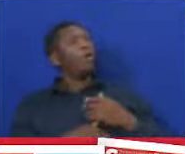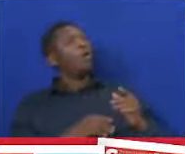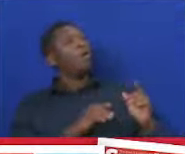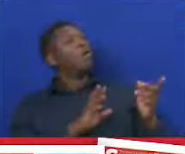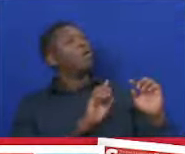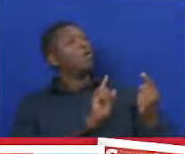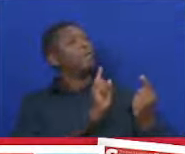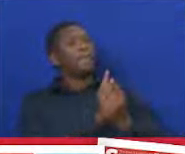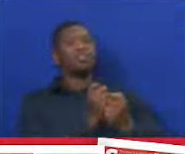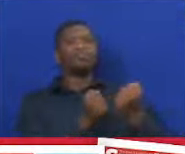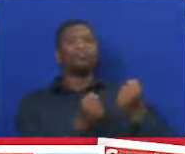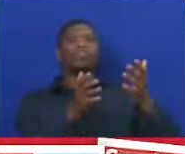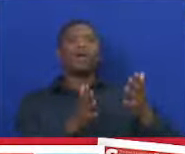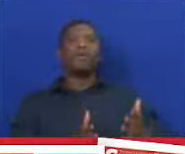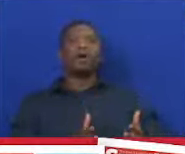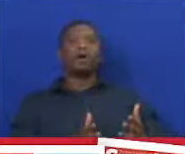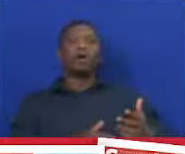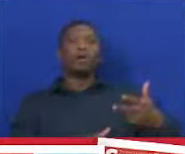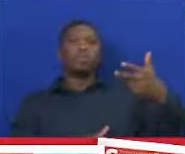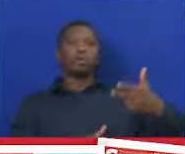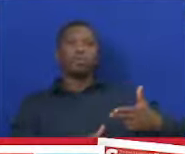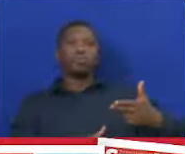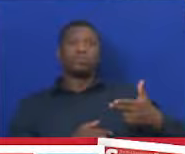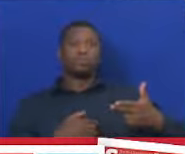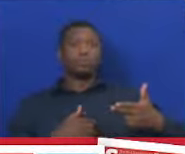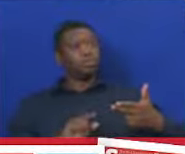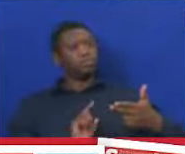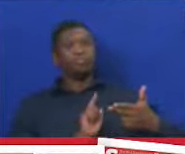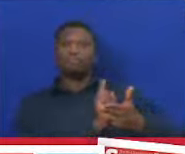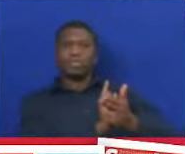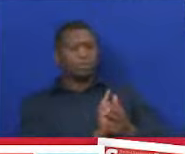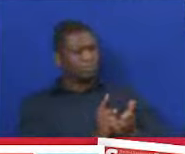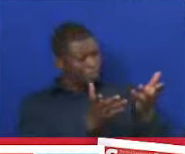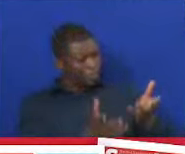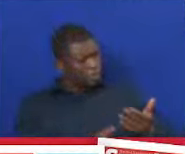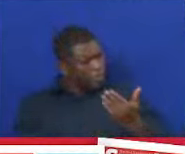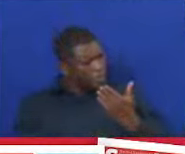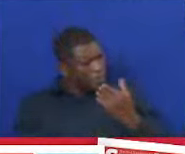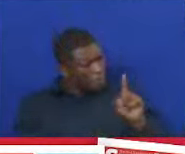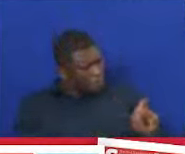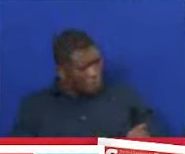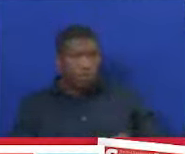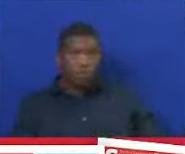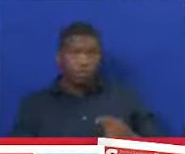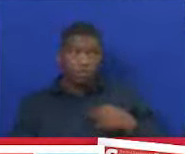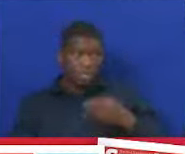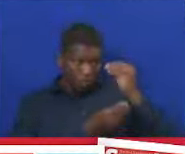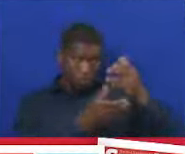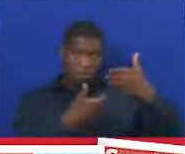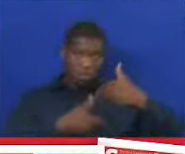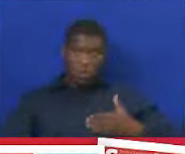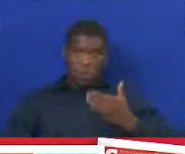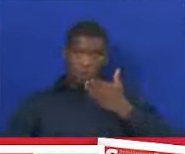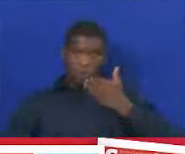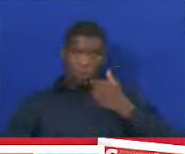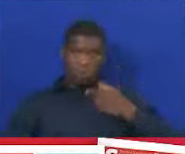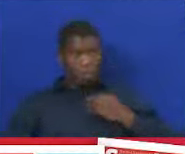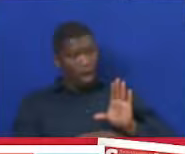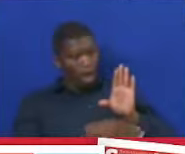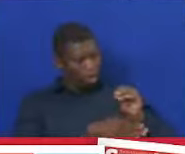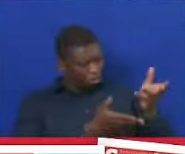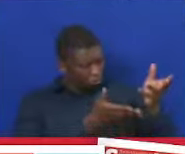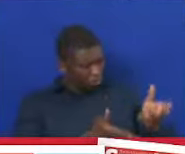was. I identified myself to him and he told myself that he was given